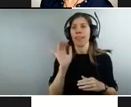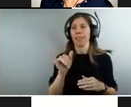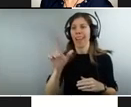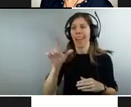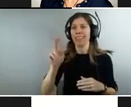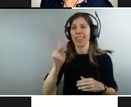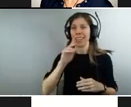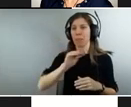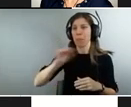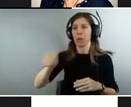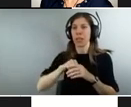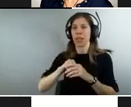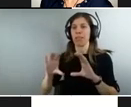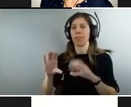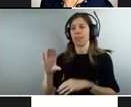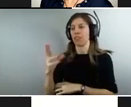you so that you can